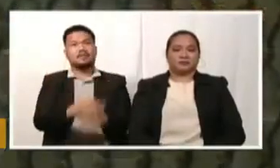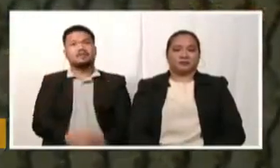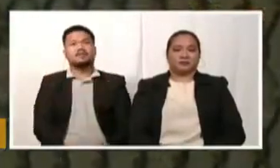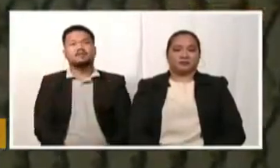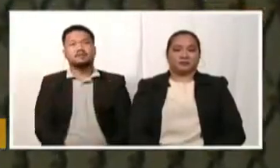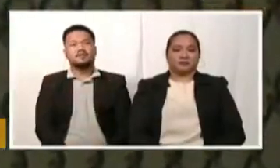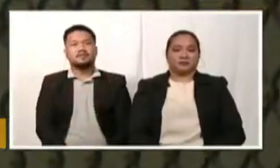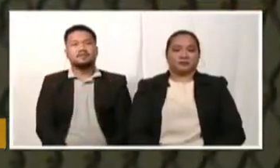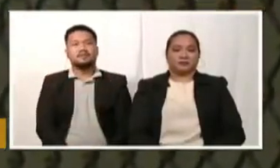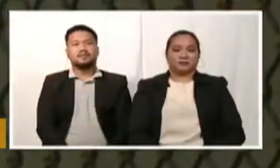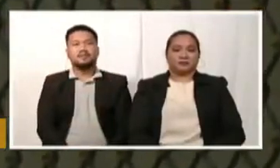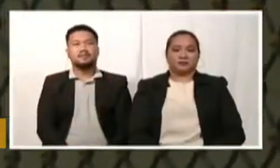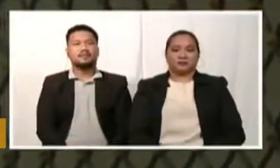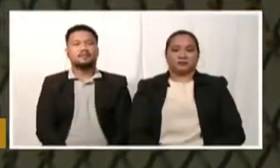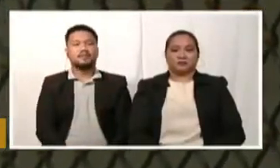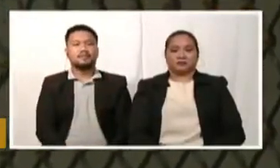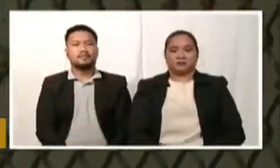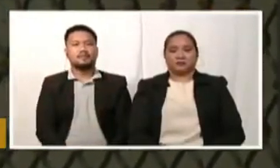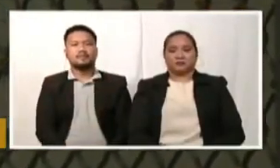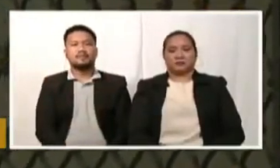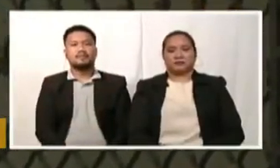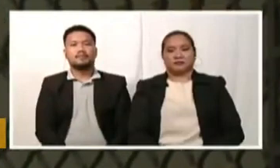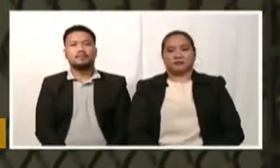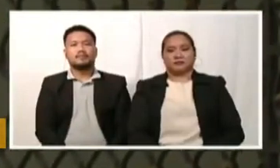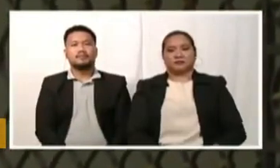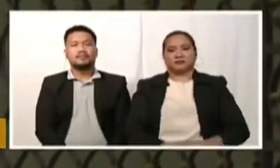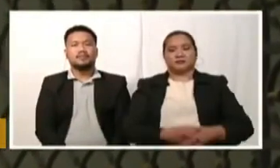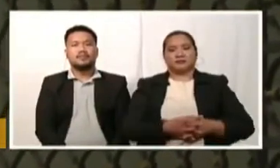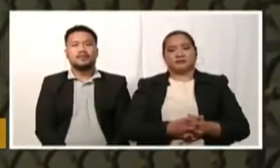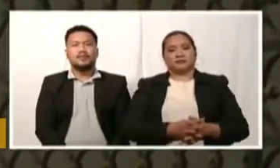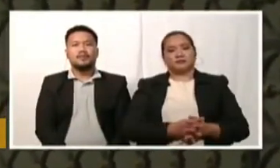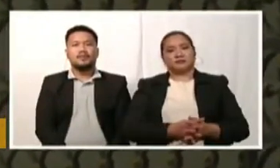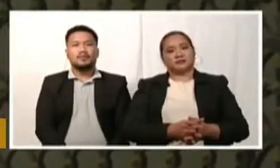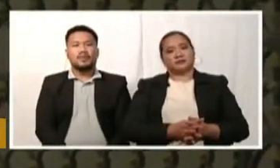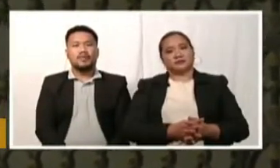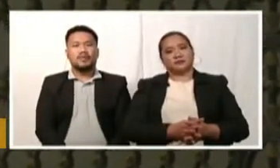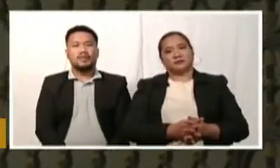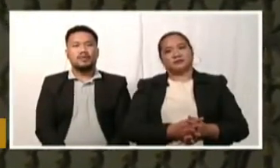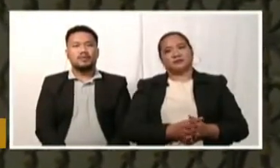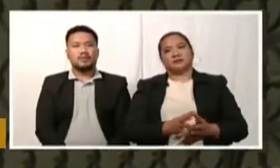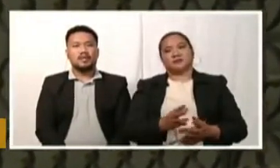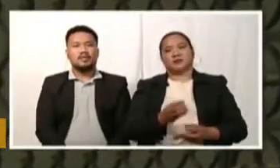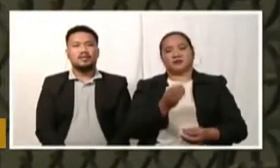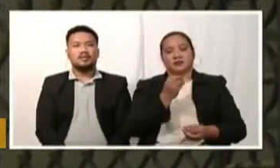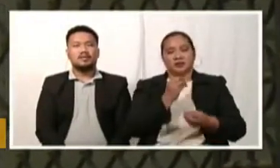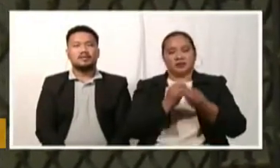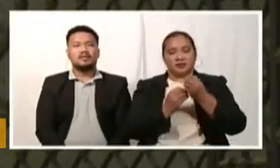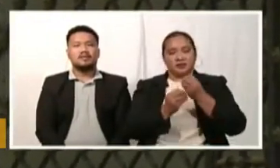Believe,